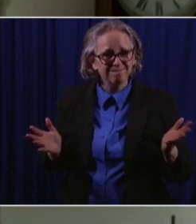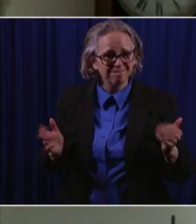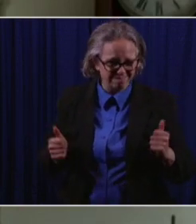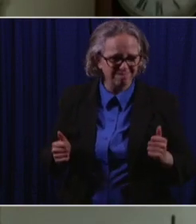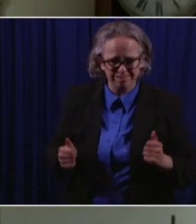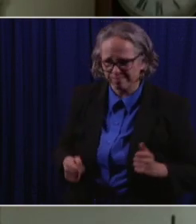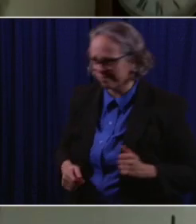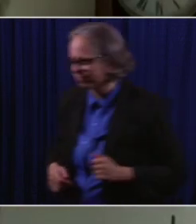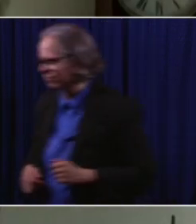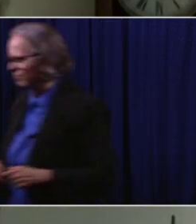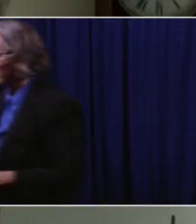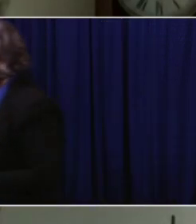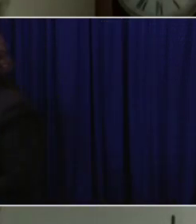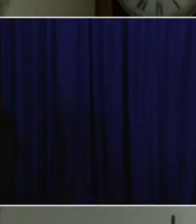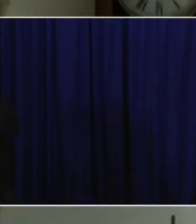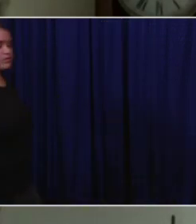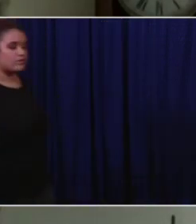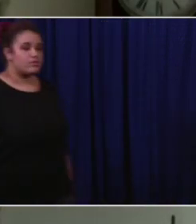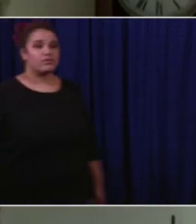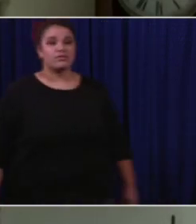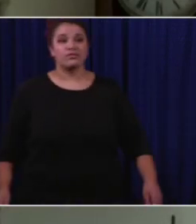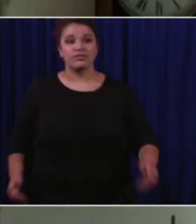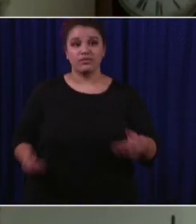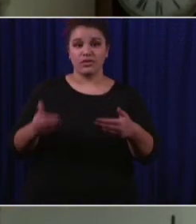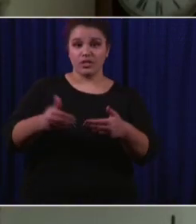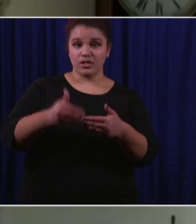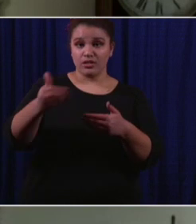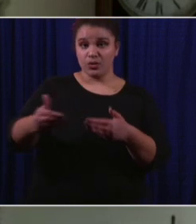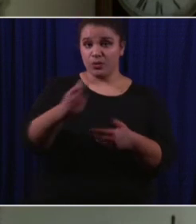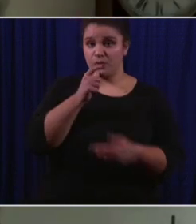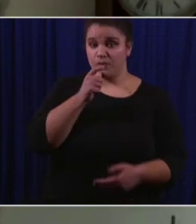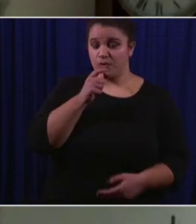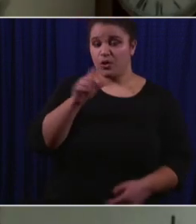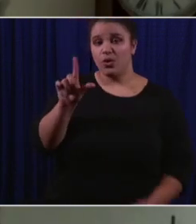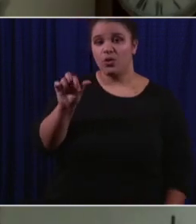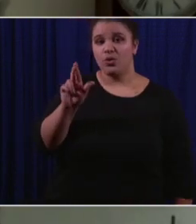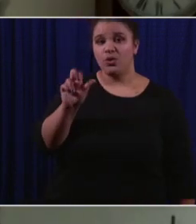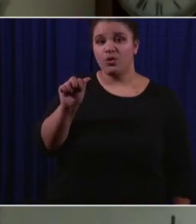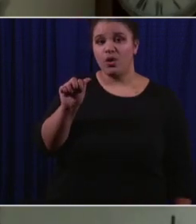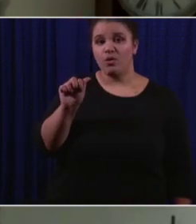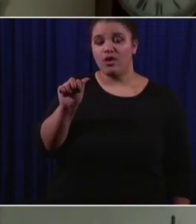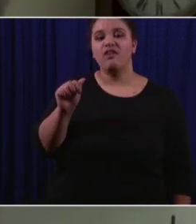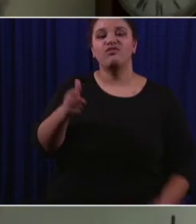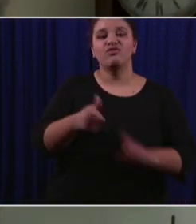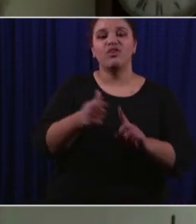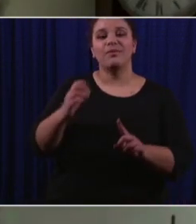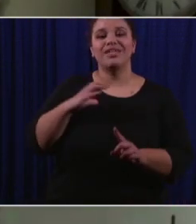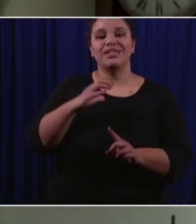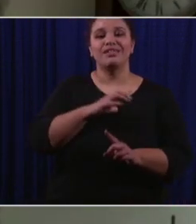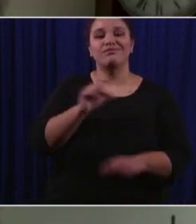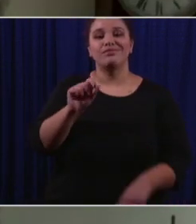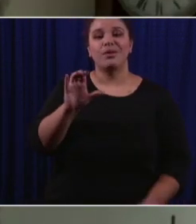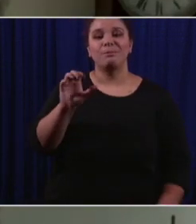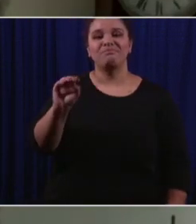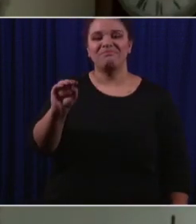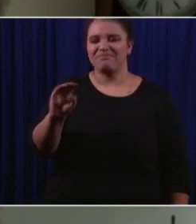question is from Laura Hancock at cleveland.com. Hi, Laura.